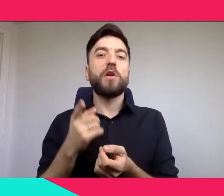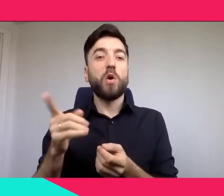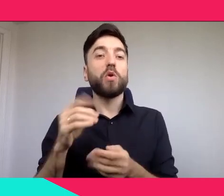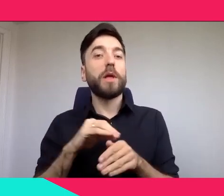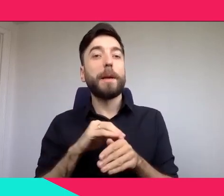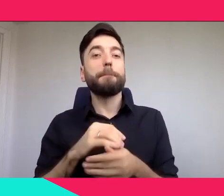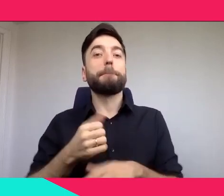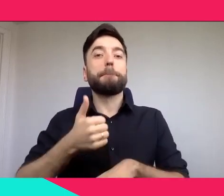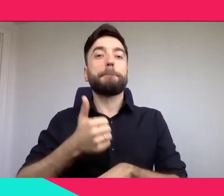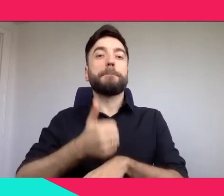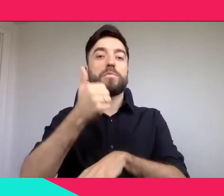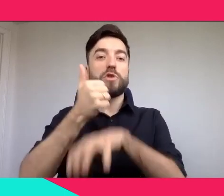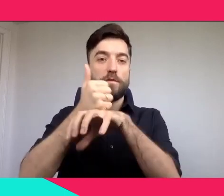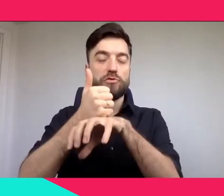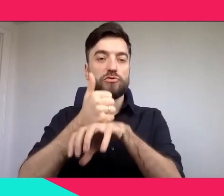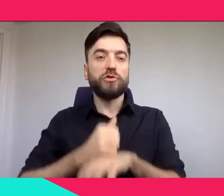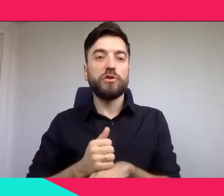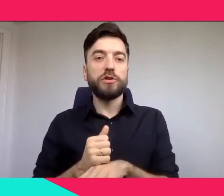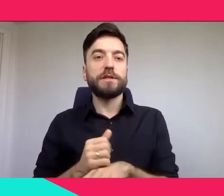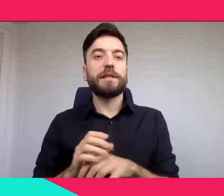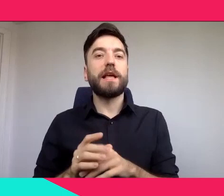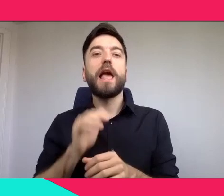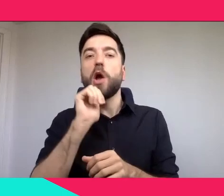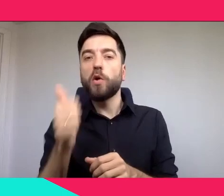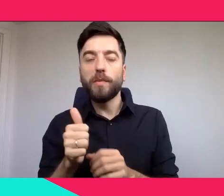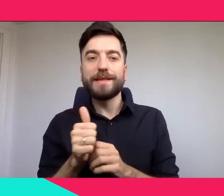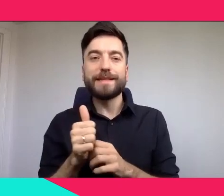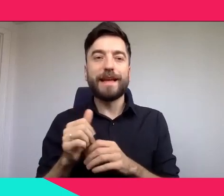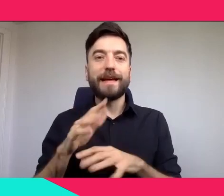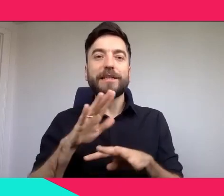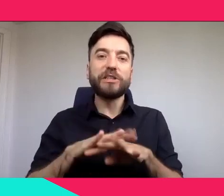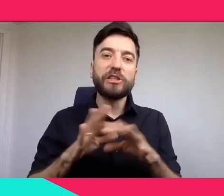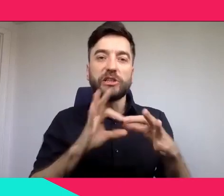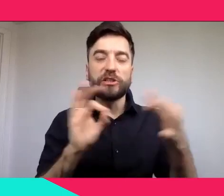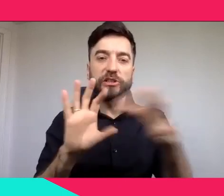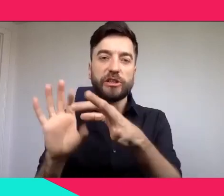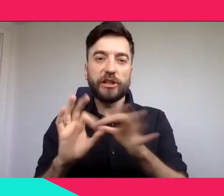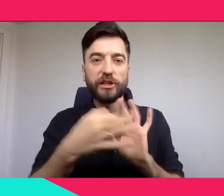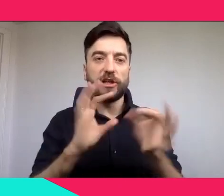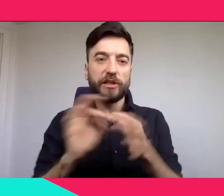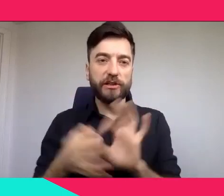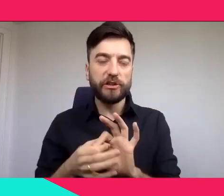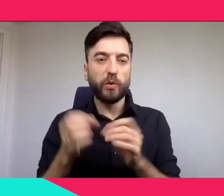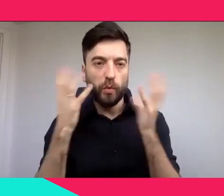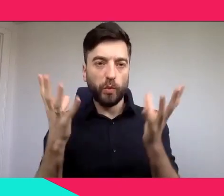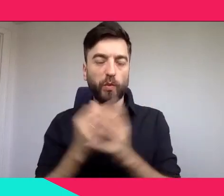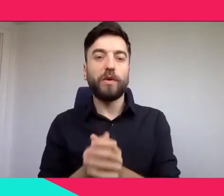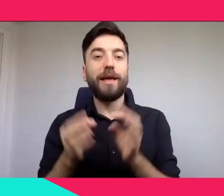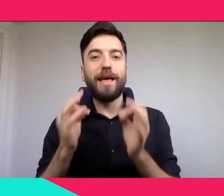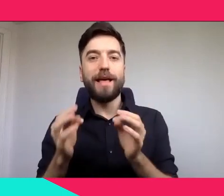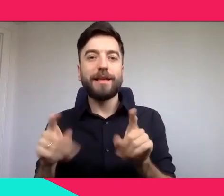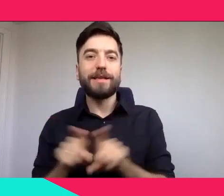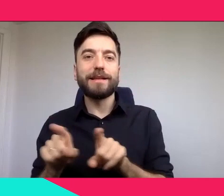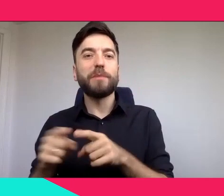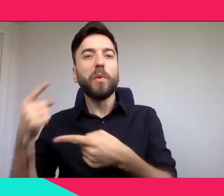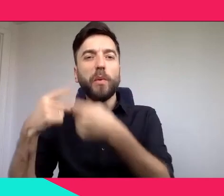EU Commission's expert group on digital cultural heritage and Europeana. And Merete will talk about how old